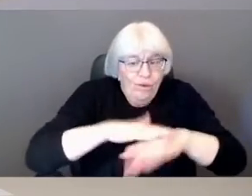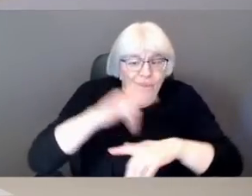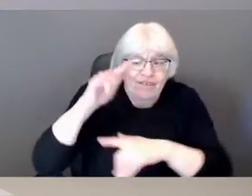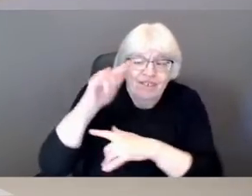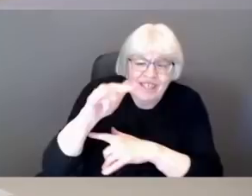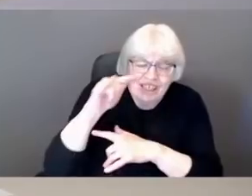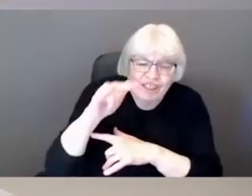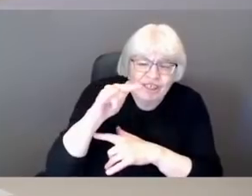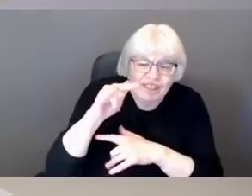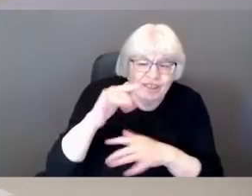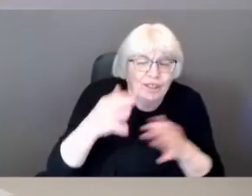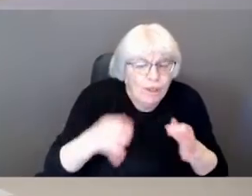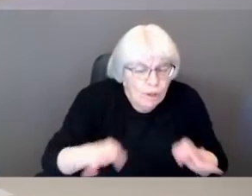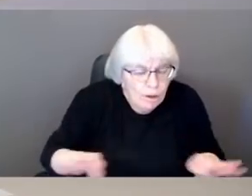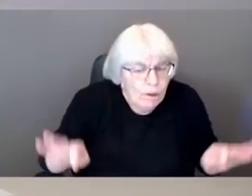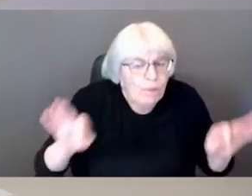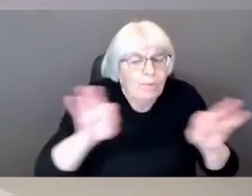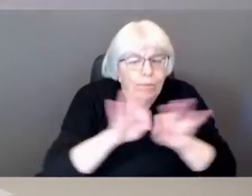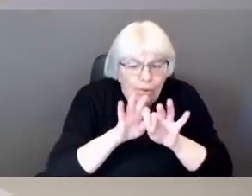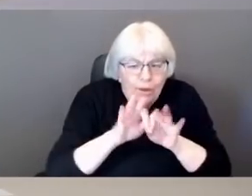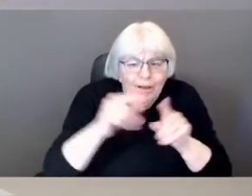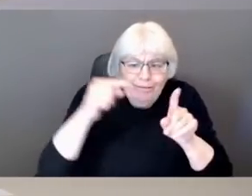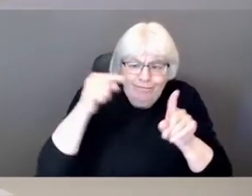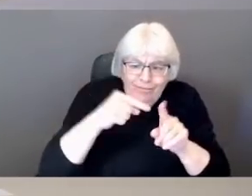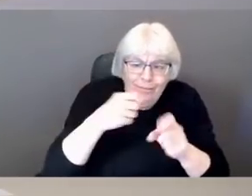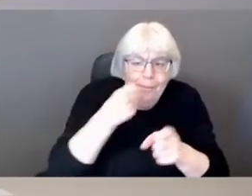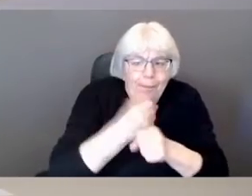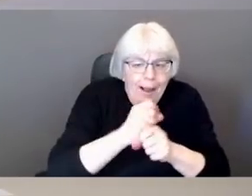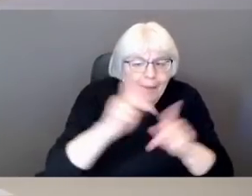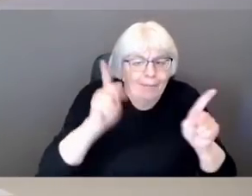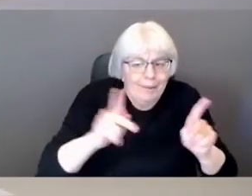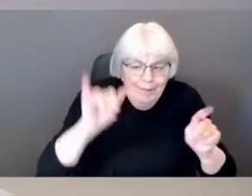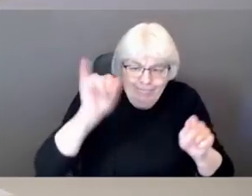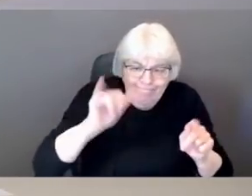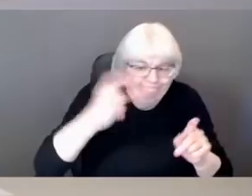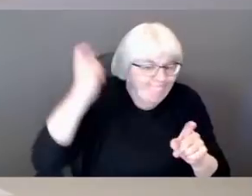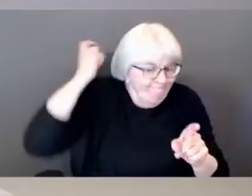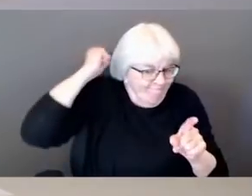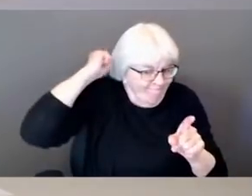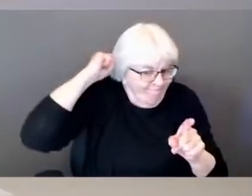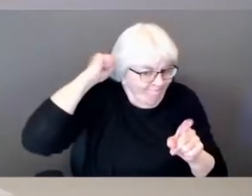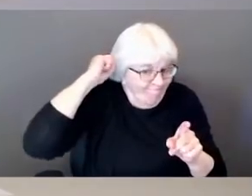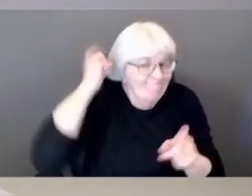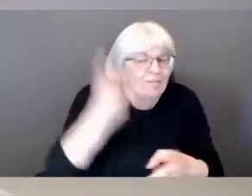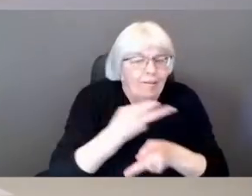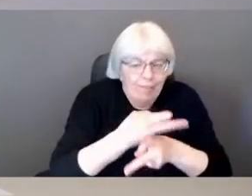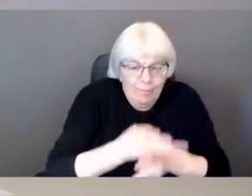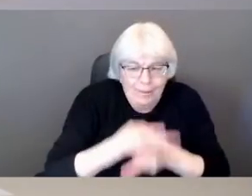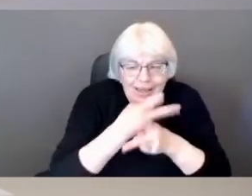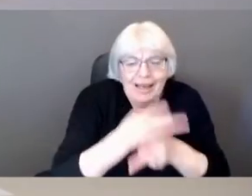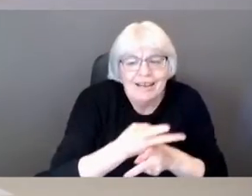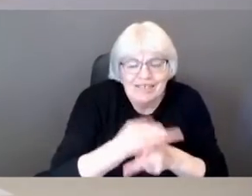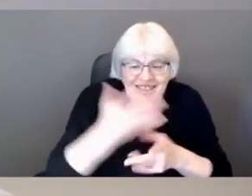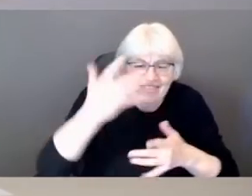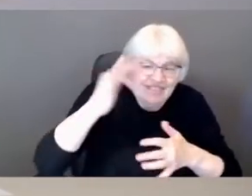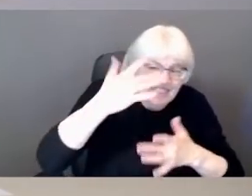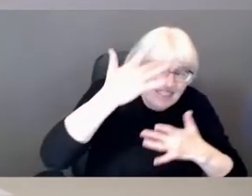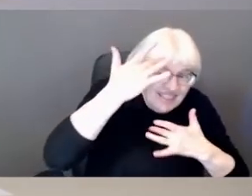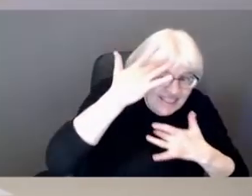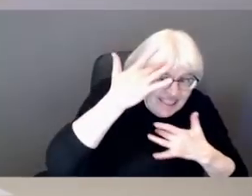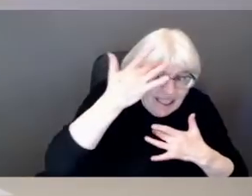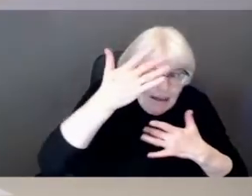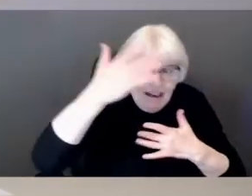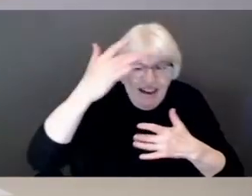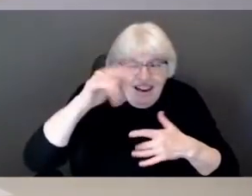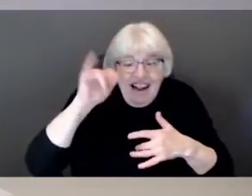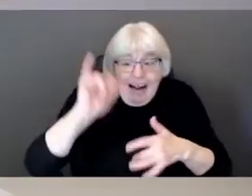may make people even just think, oh, well, if I'm having some symptoms and I was on that flight, maybe I should go get